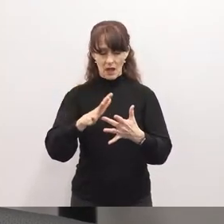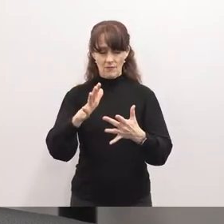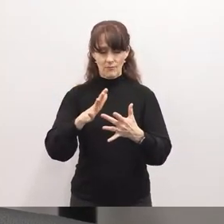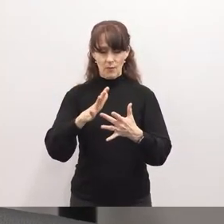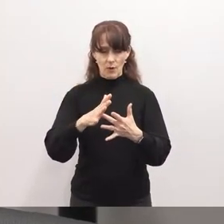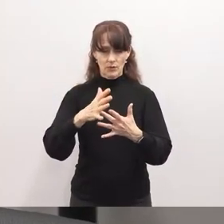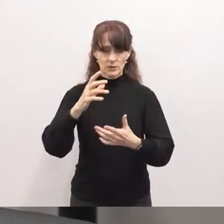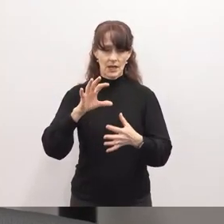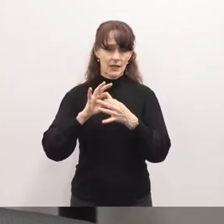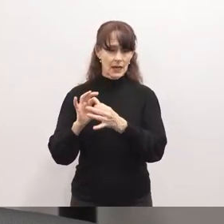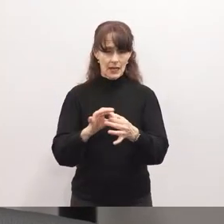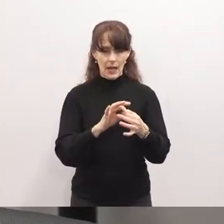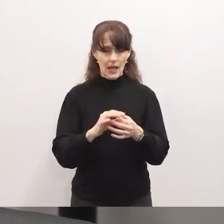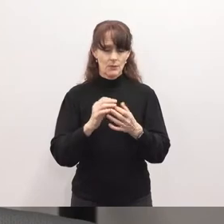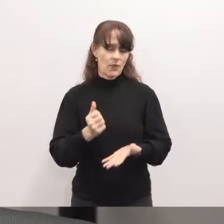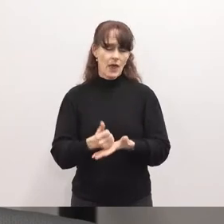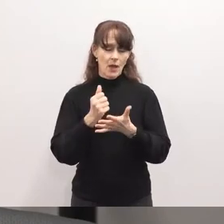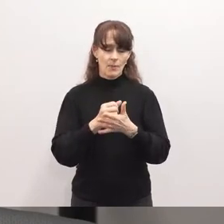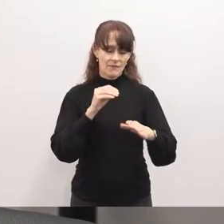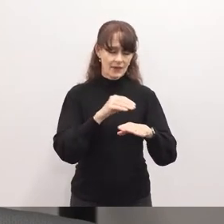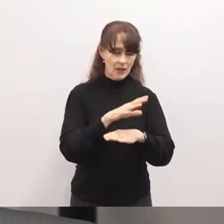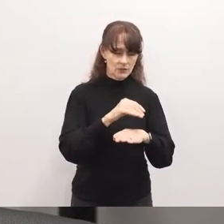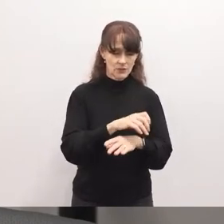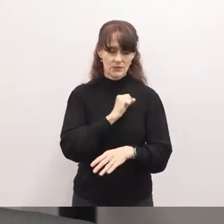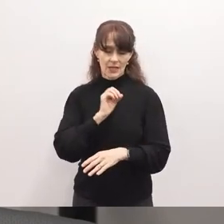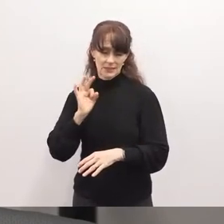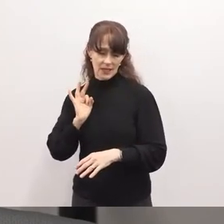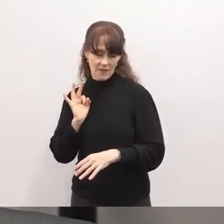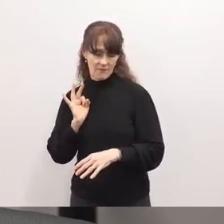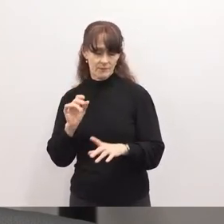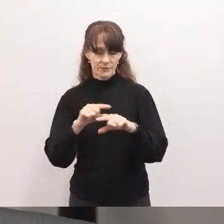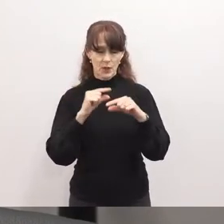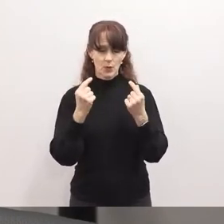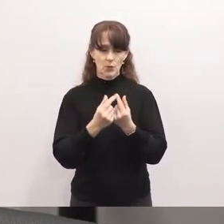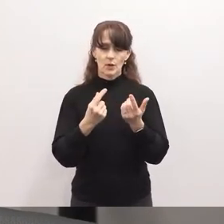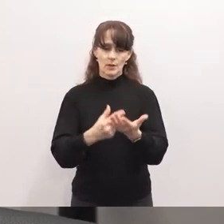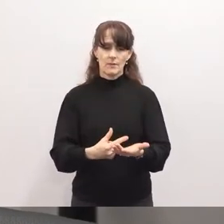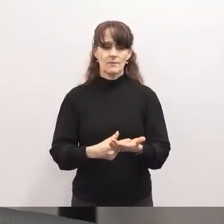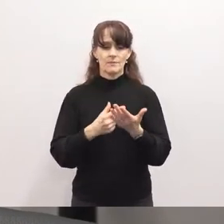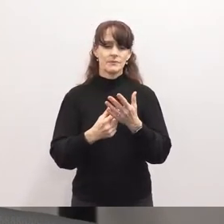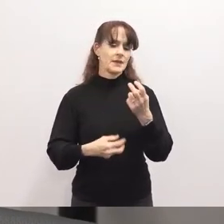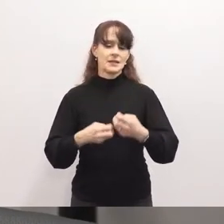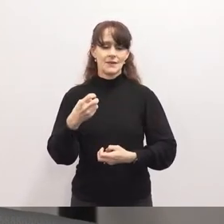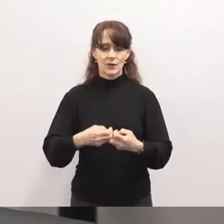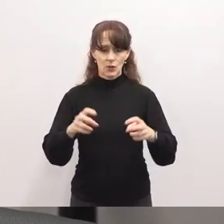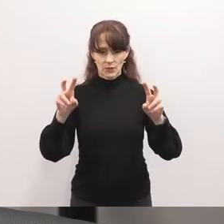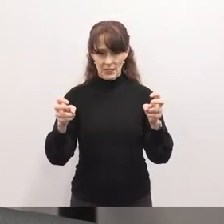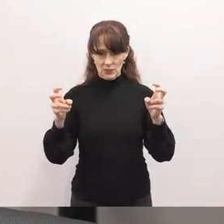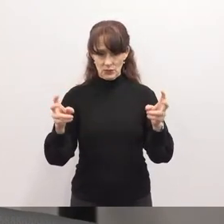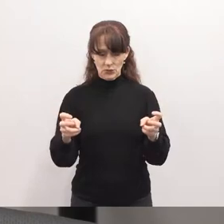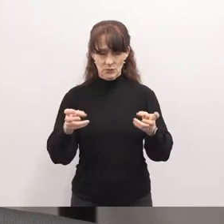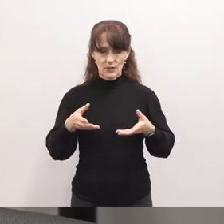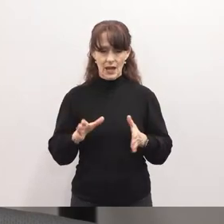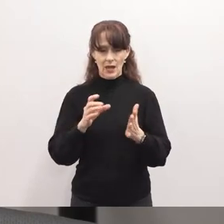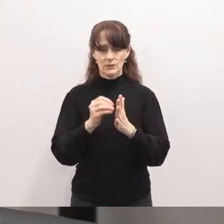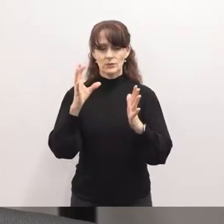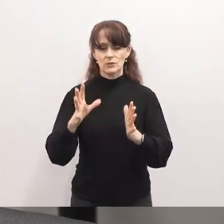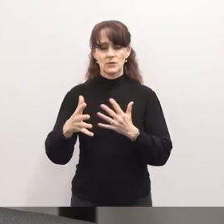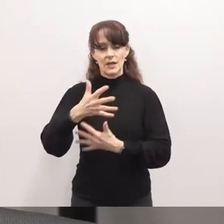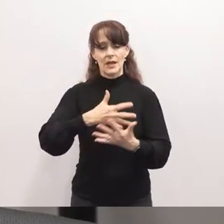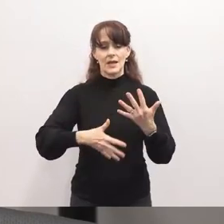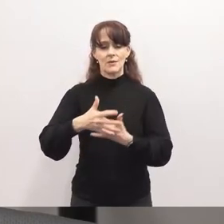help of senior counselors and staff. Within the camp, groups discuss the importance of difficult issues. This allows students to interact